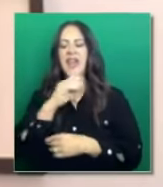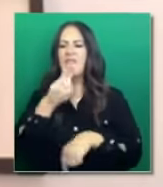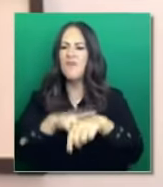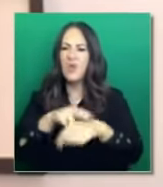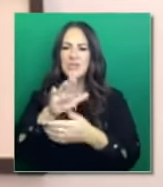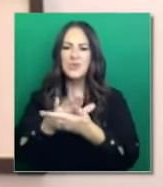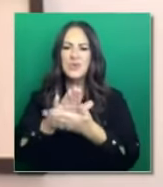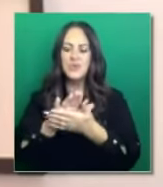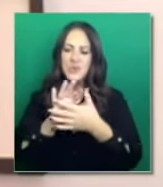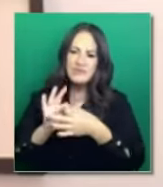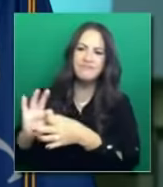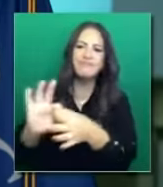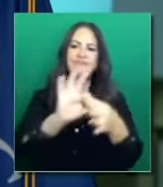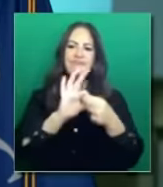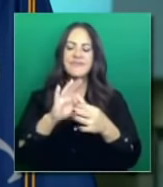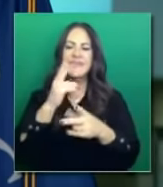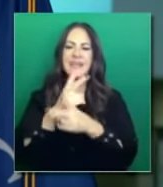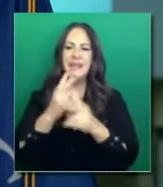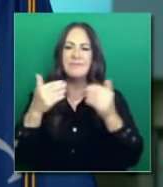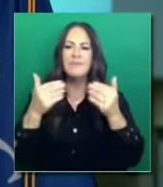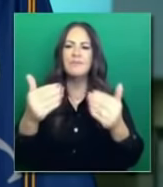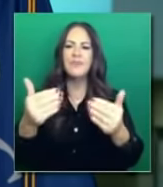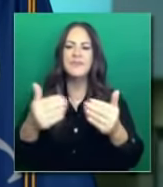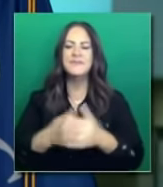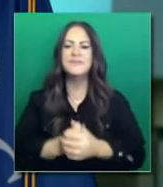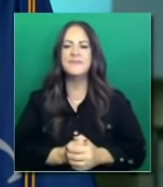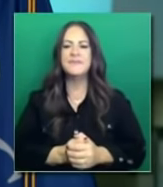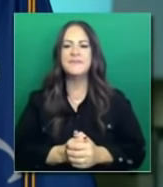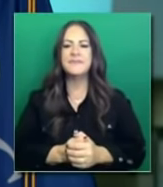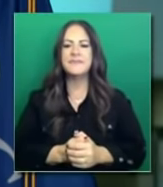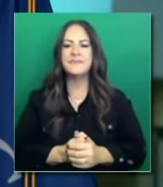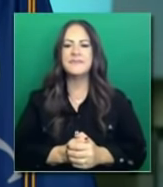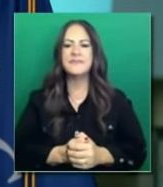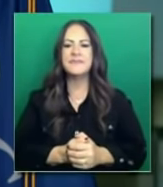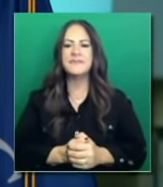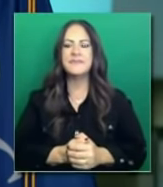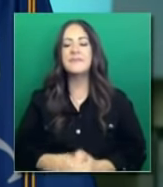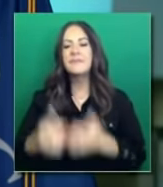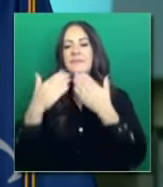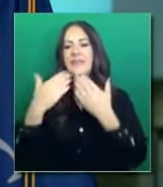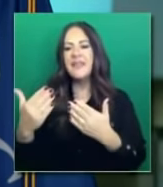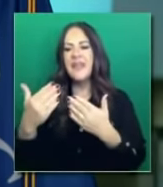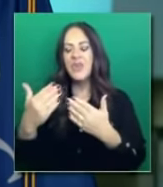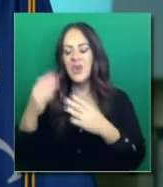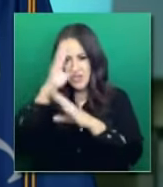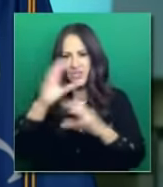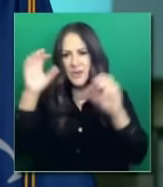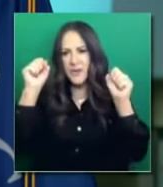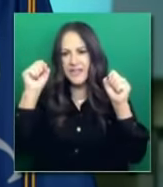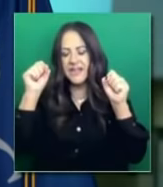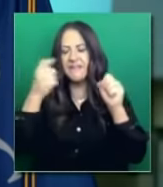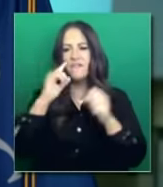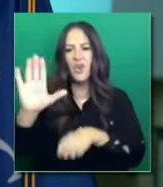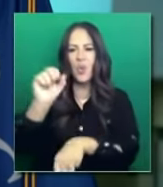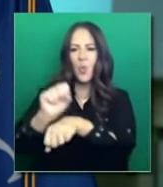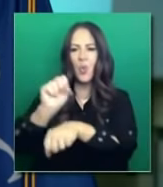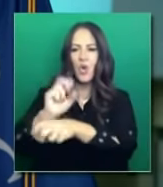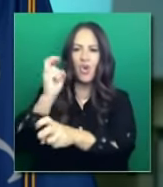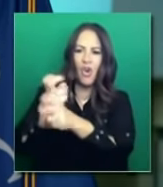forward. Thank you, Mr. Superintendent. Again, thank you for all your hard work, and thank you for those very